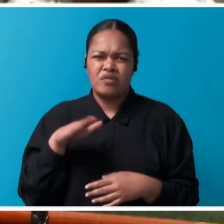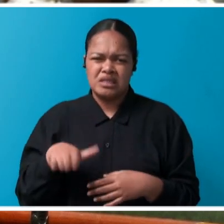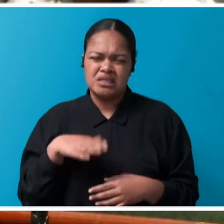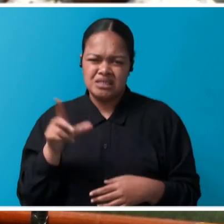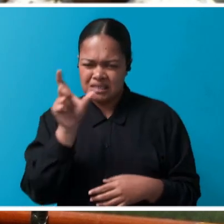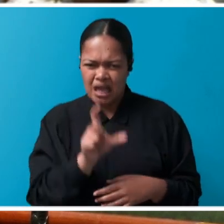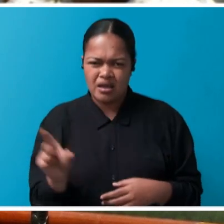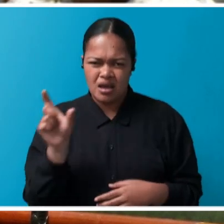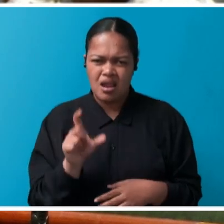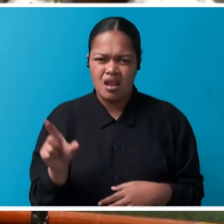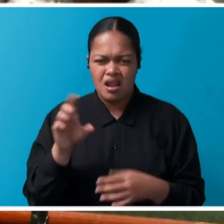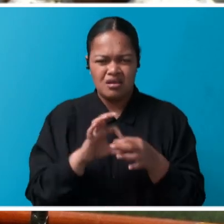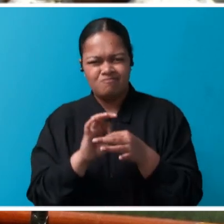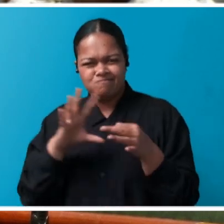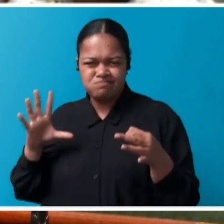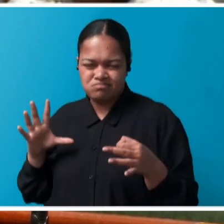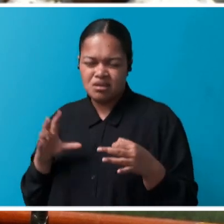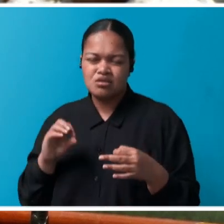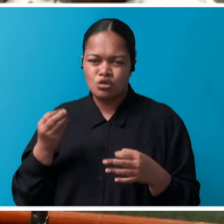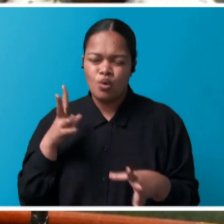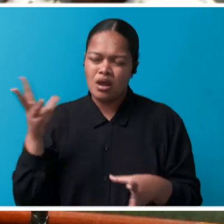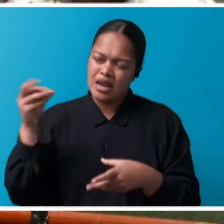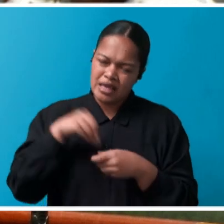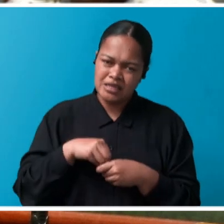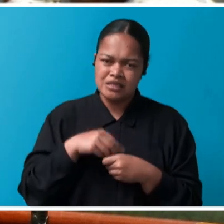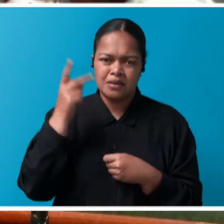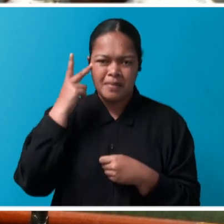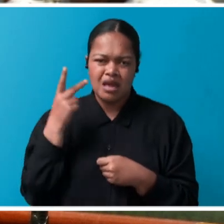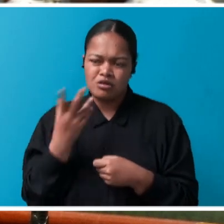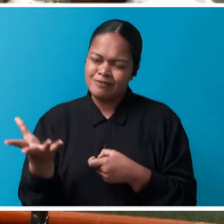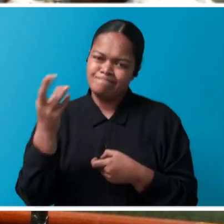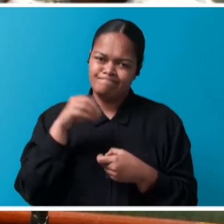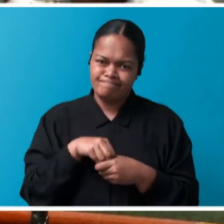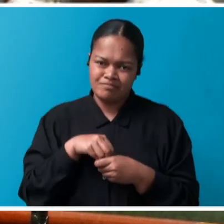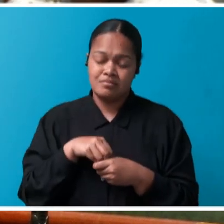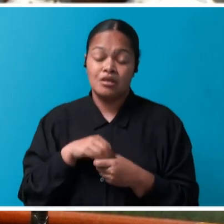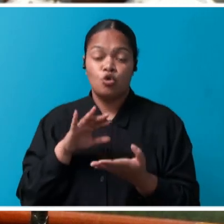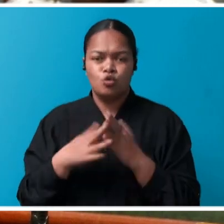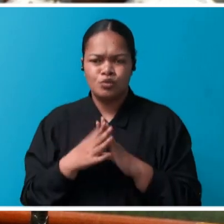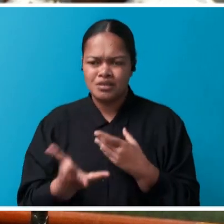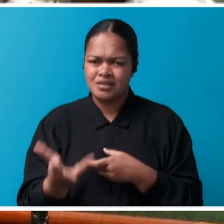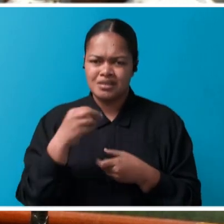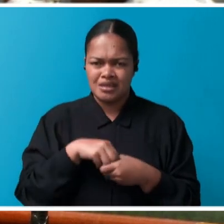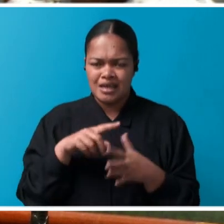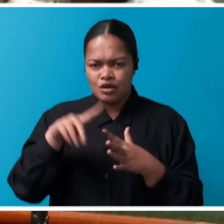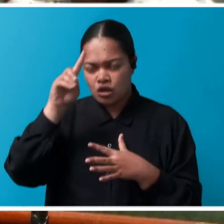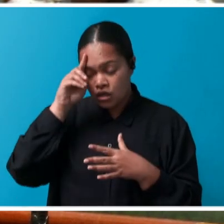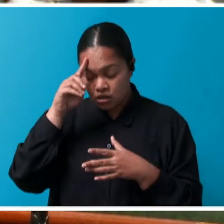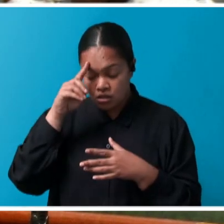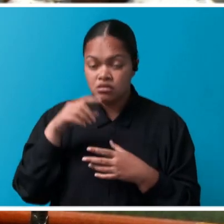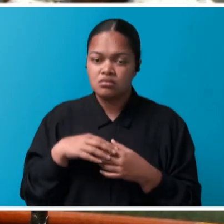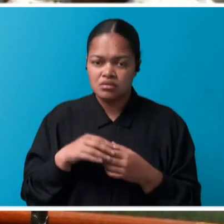responsibility, Mr. Speaker, sir. Engaging parents, communities in the educational process will create a